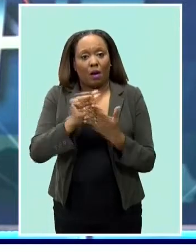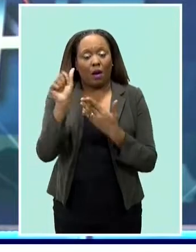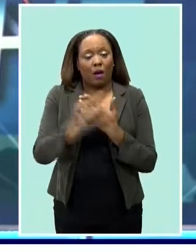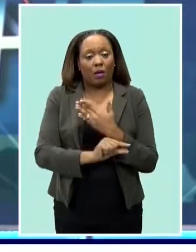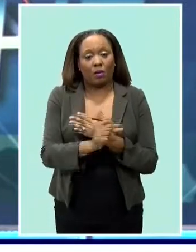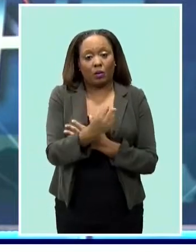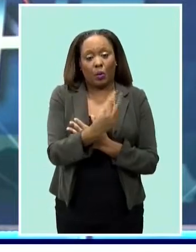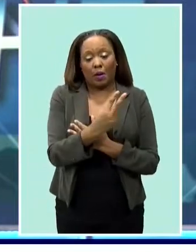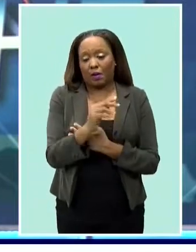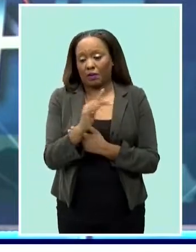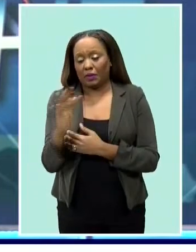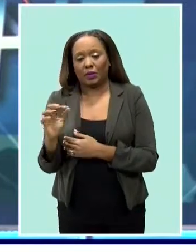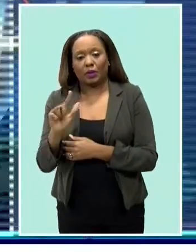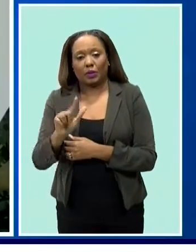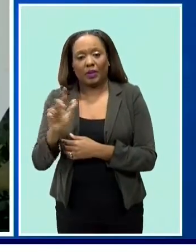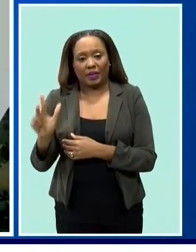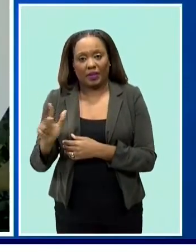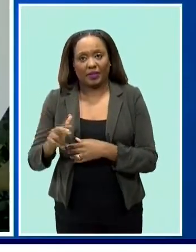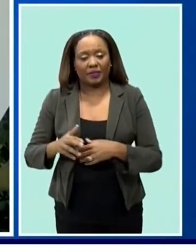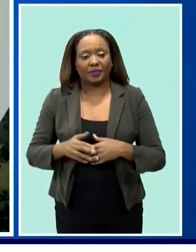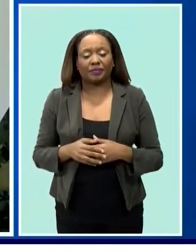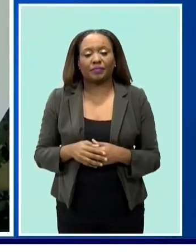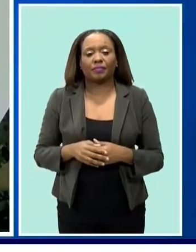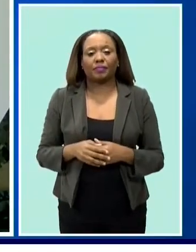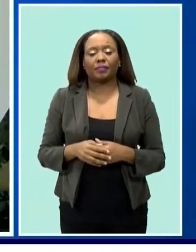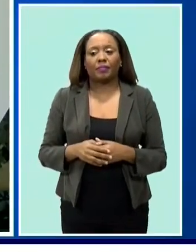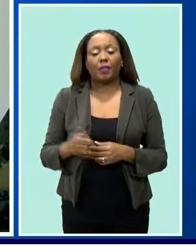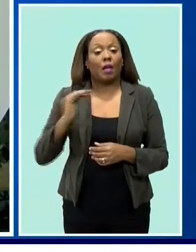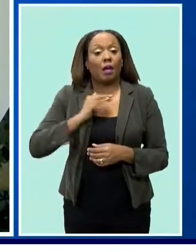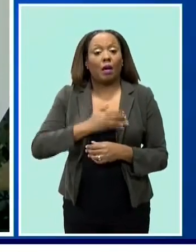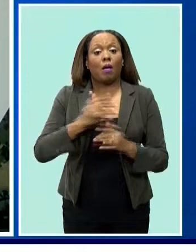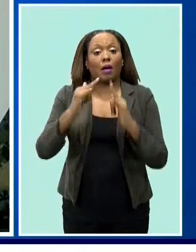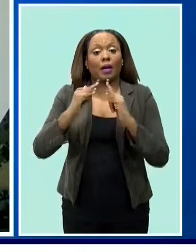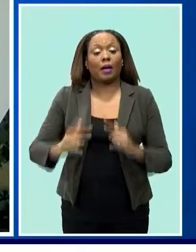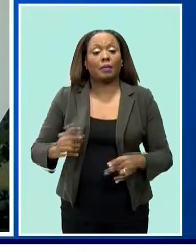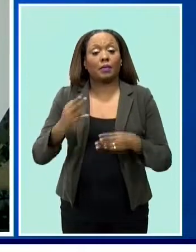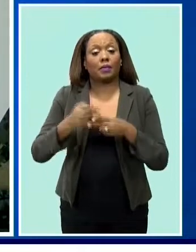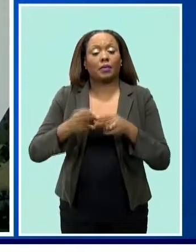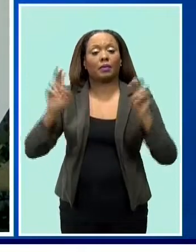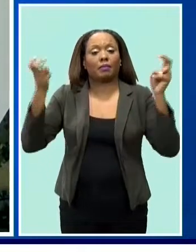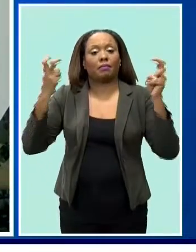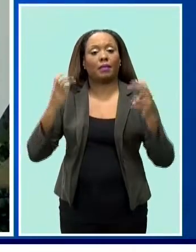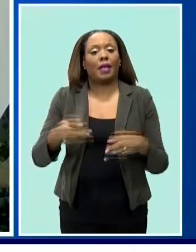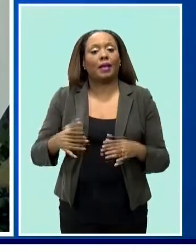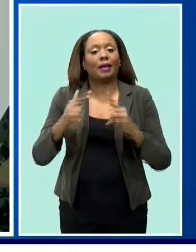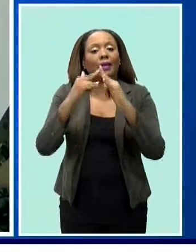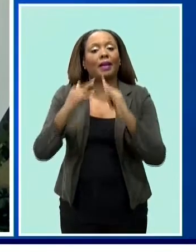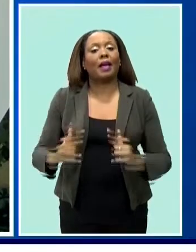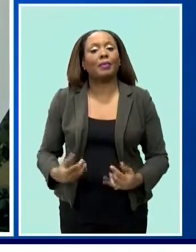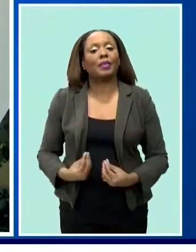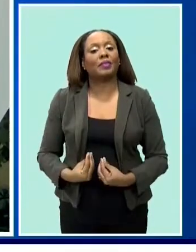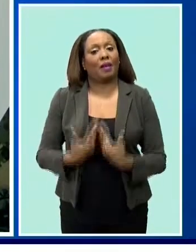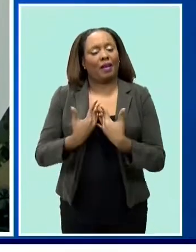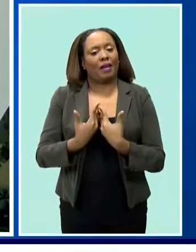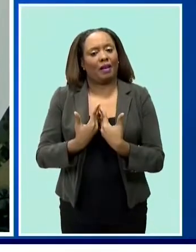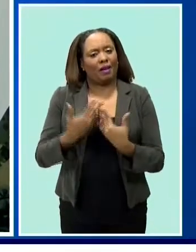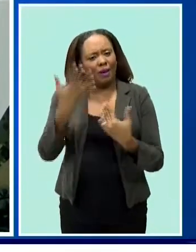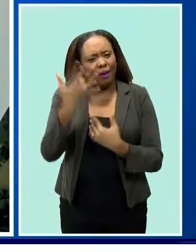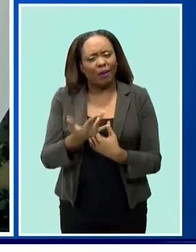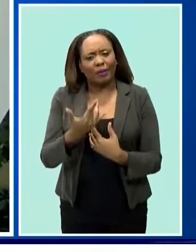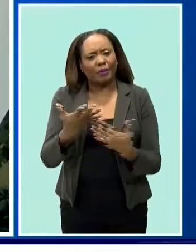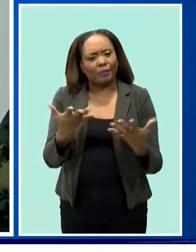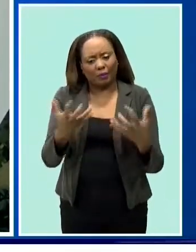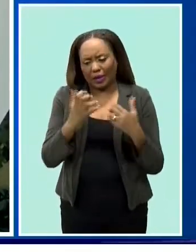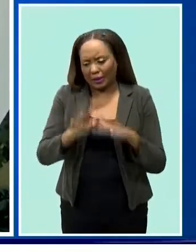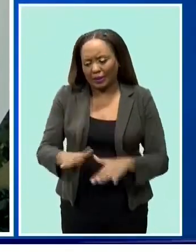year. Our camp is called Camp Inspire because we're hoping to lift up the children,